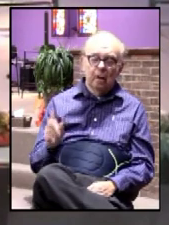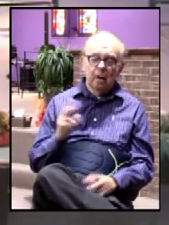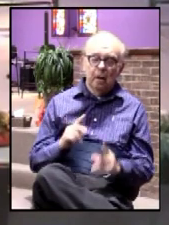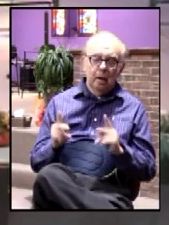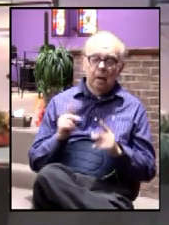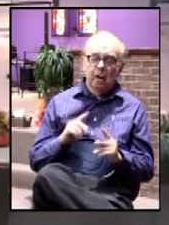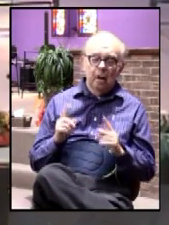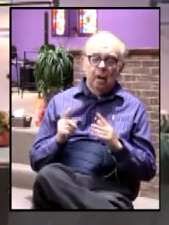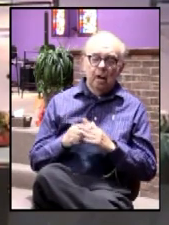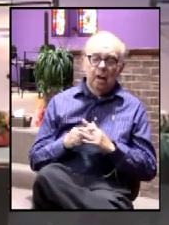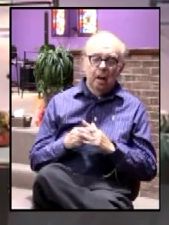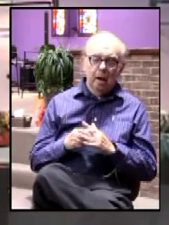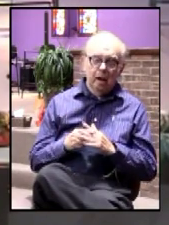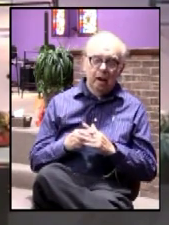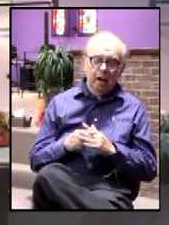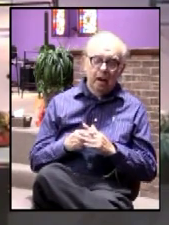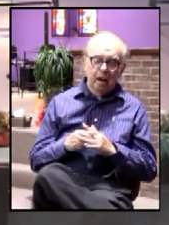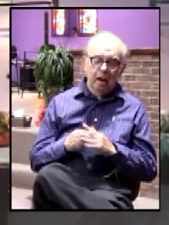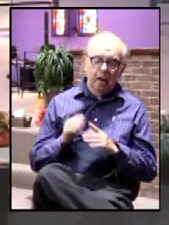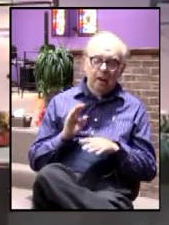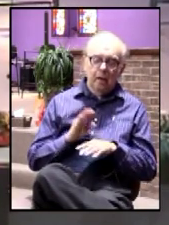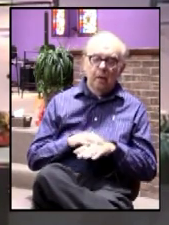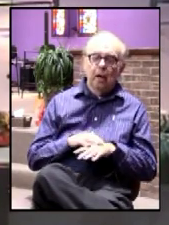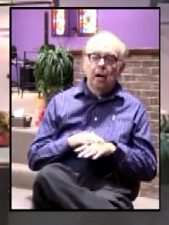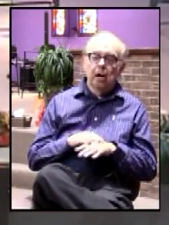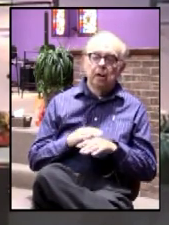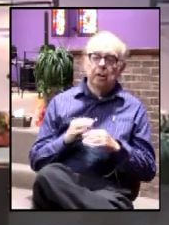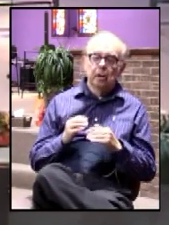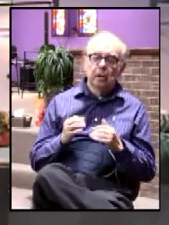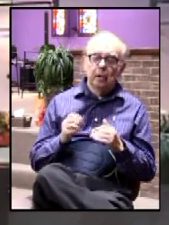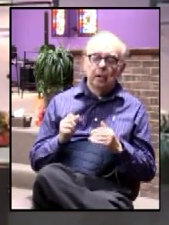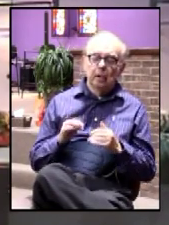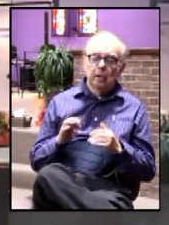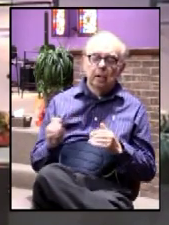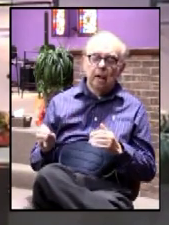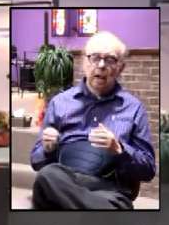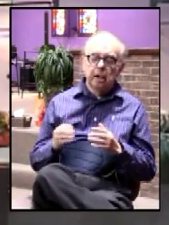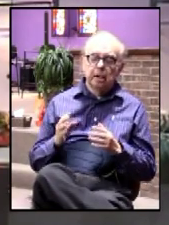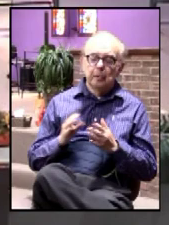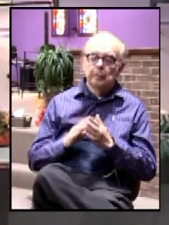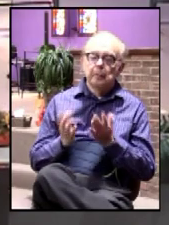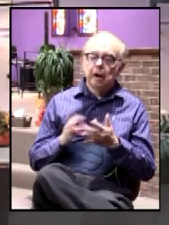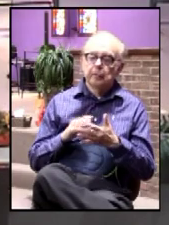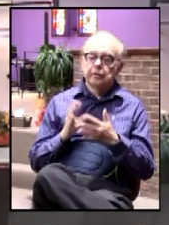There are people that are starting online Bible study groups and Facebook groups,